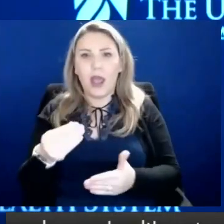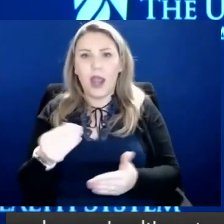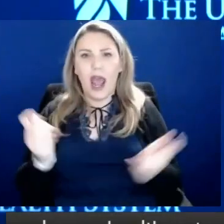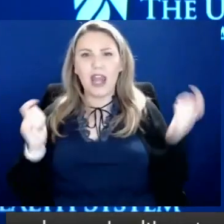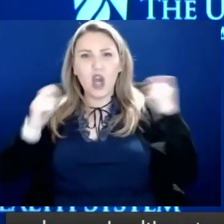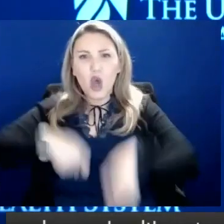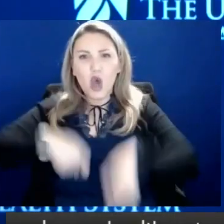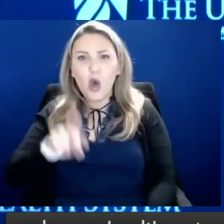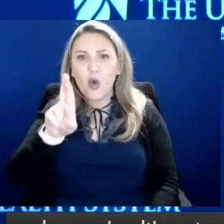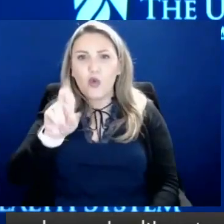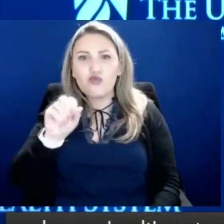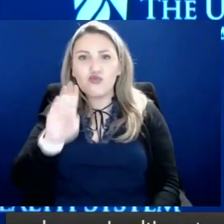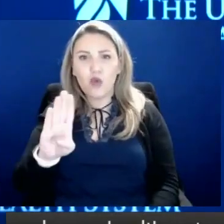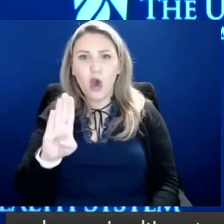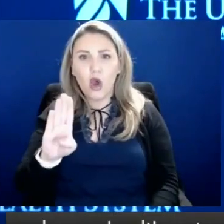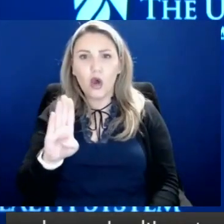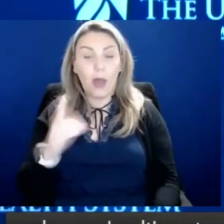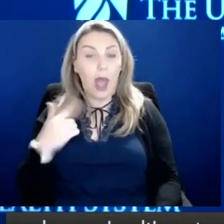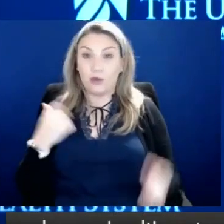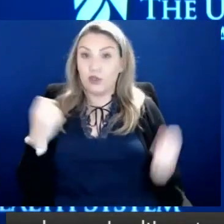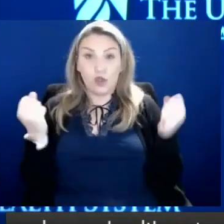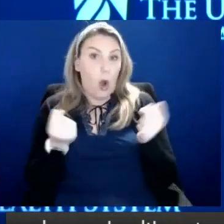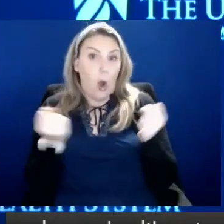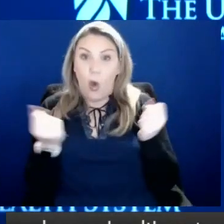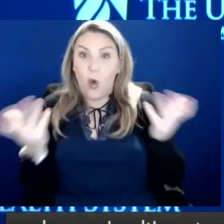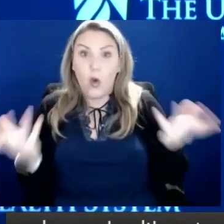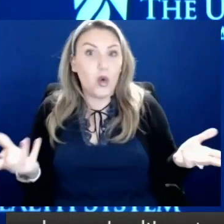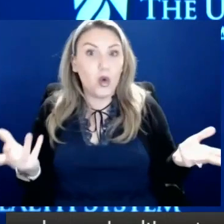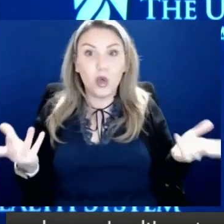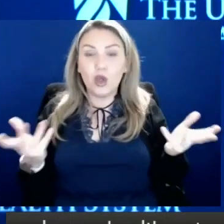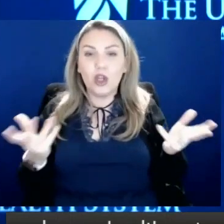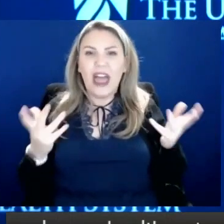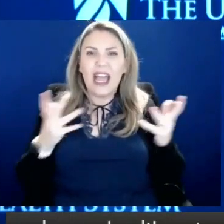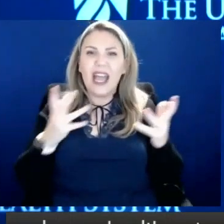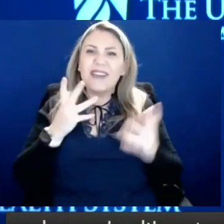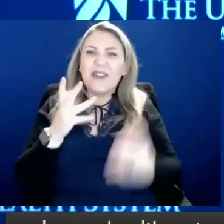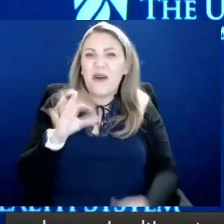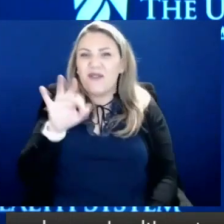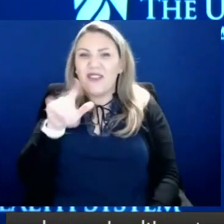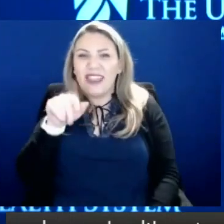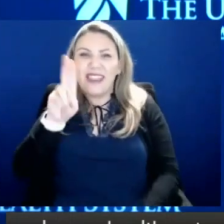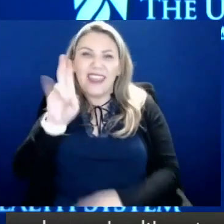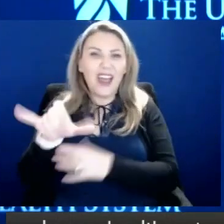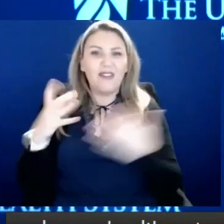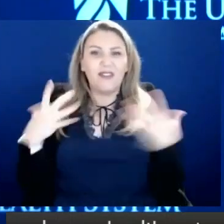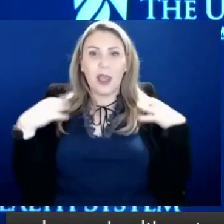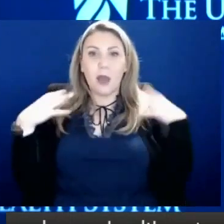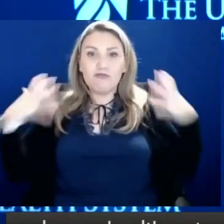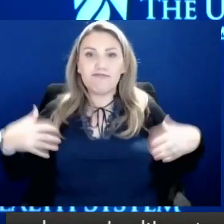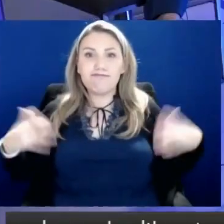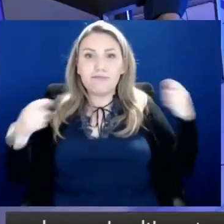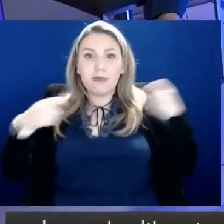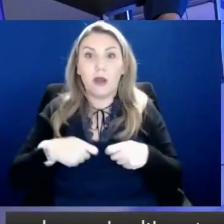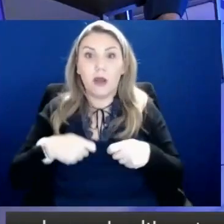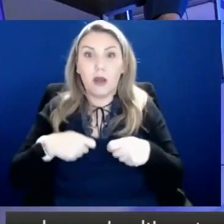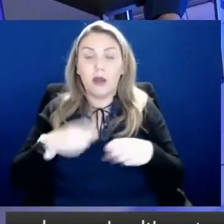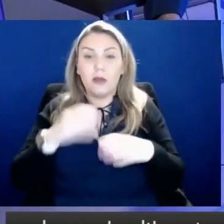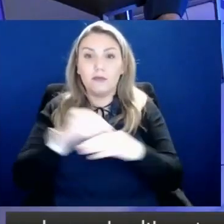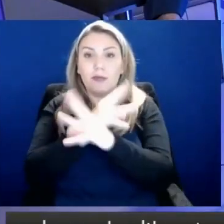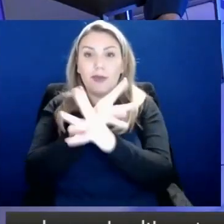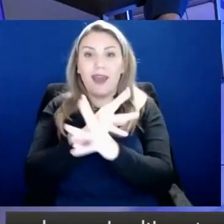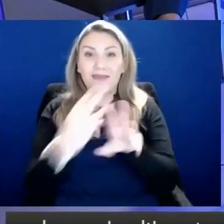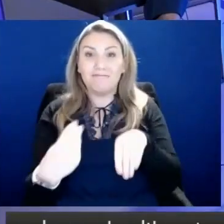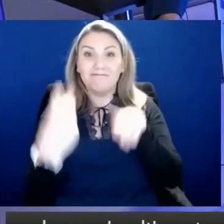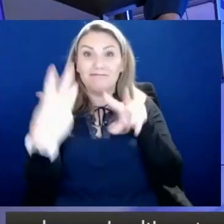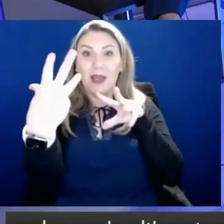over I had been cold and put on like a fluffy robe over my, and then I realized I'm on a Zoom wearing this like Hugh Hefner fluffy robe,